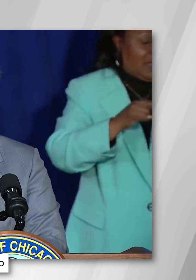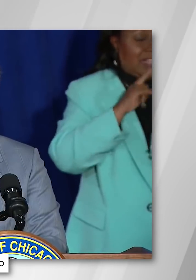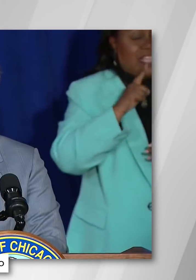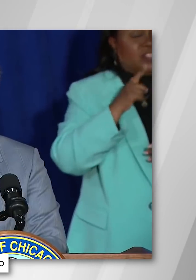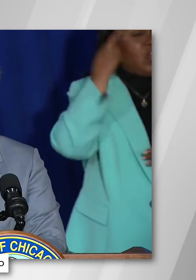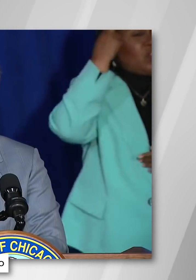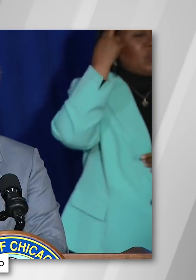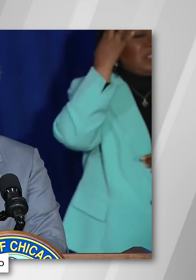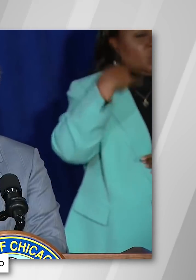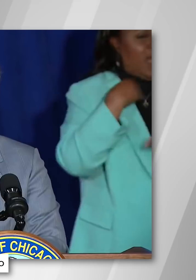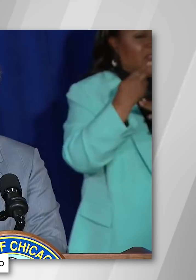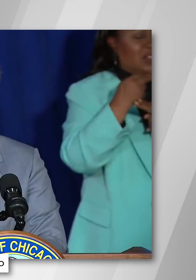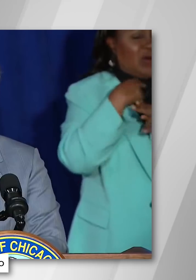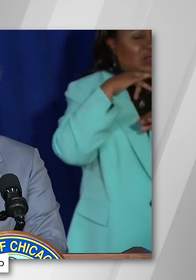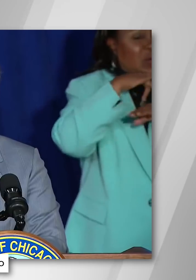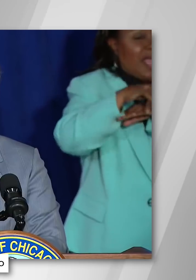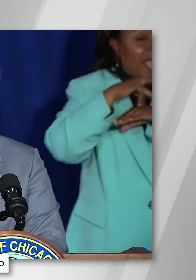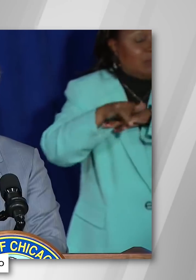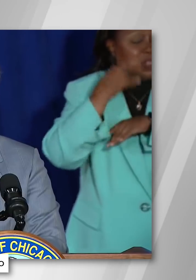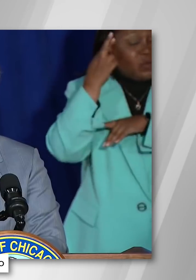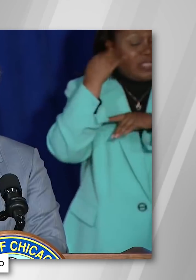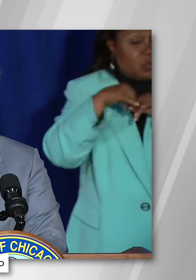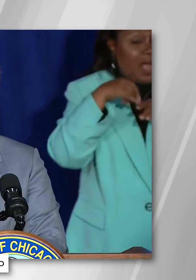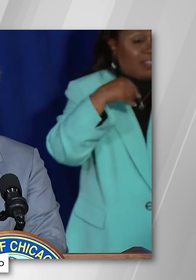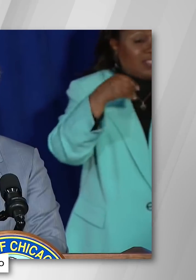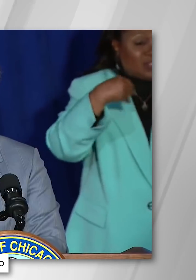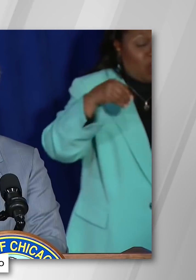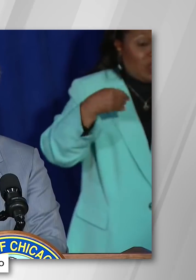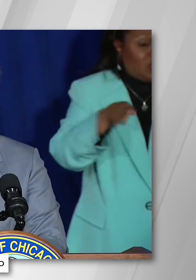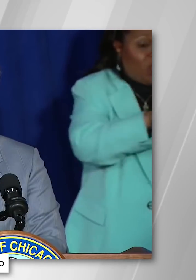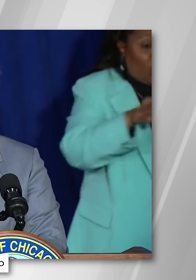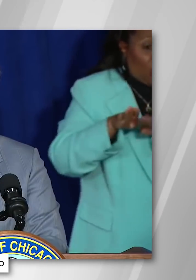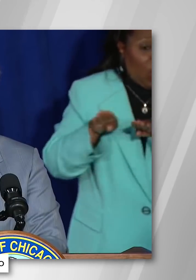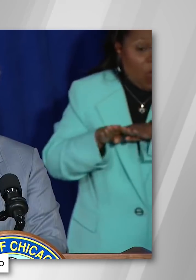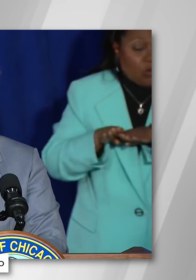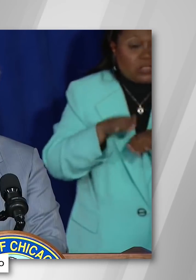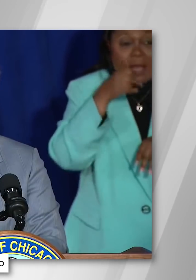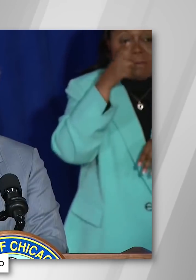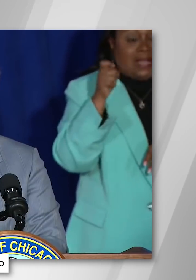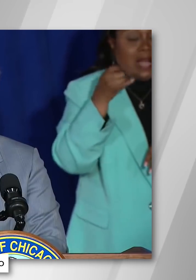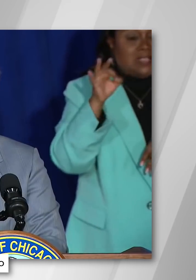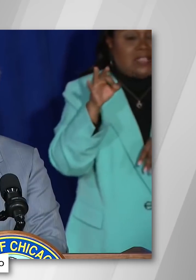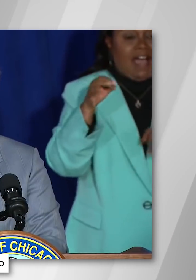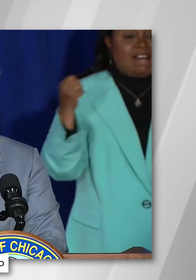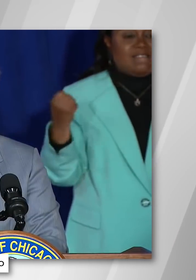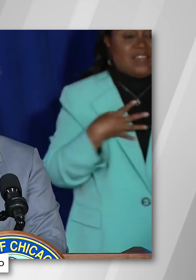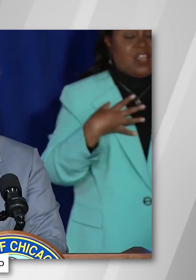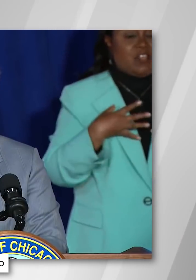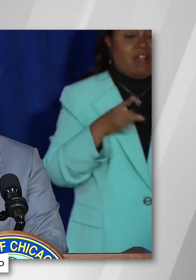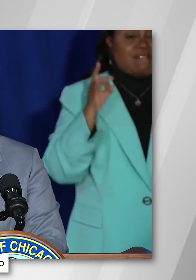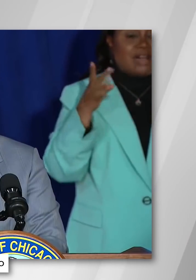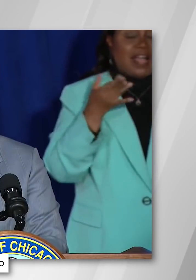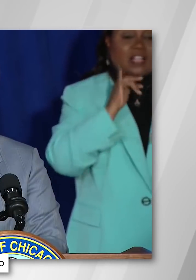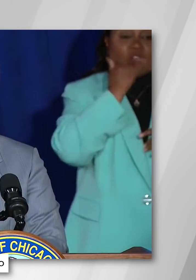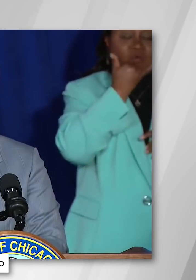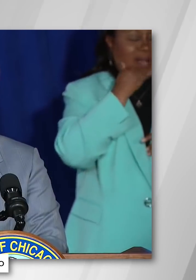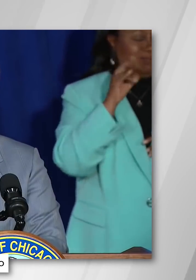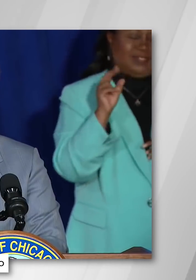is the reason why the hotels are empty, the reason why the storefronts are closed, is because of fear of violent crime.